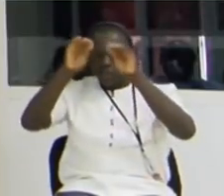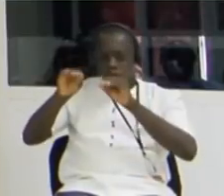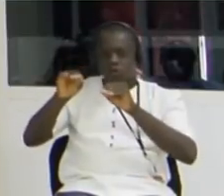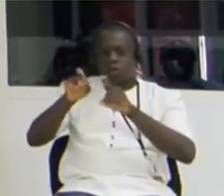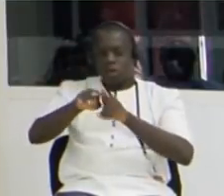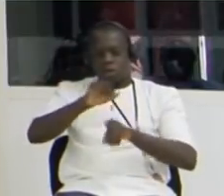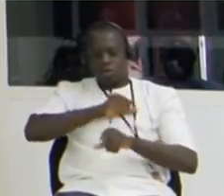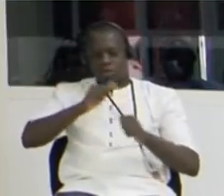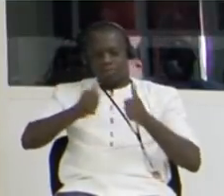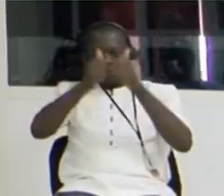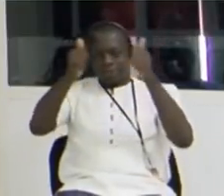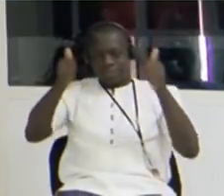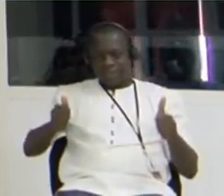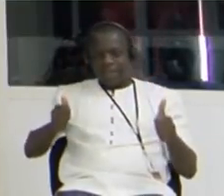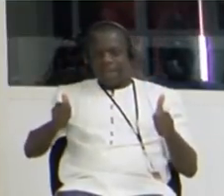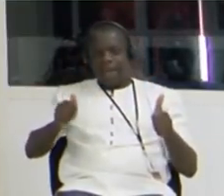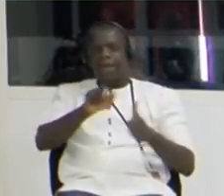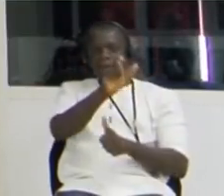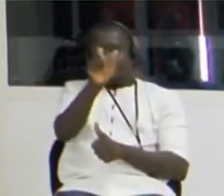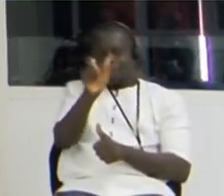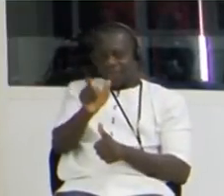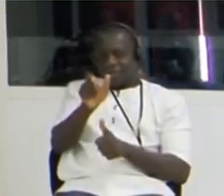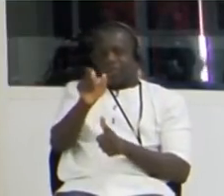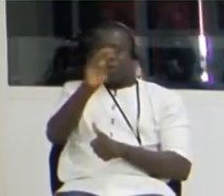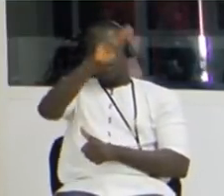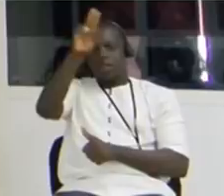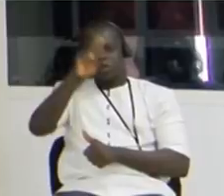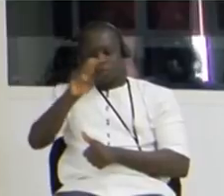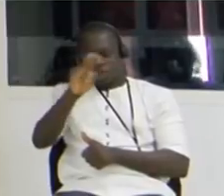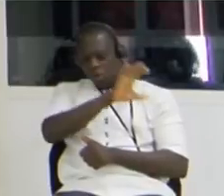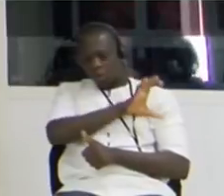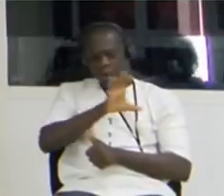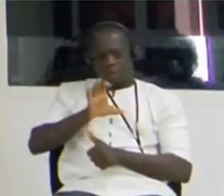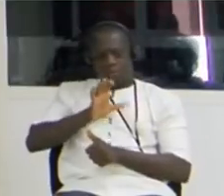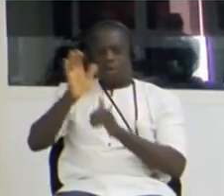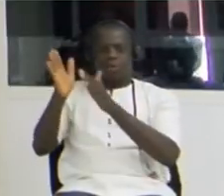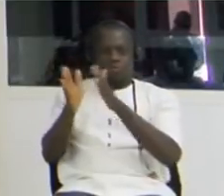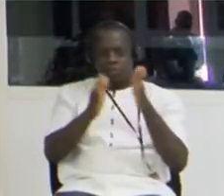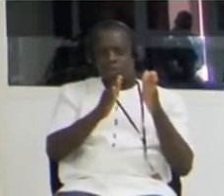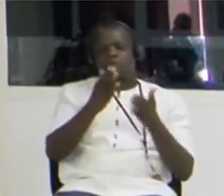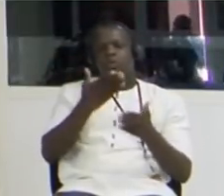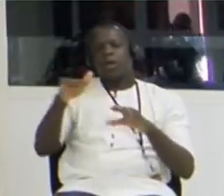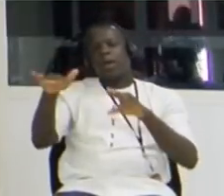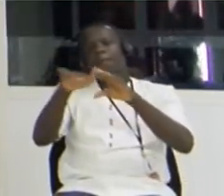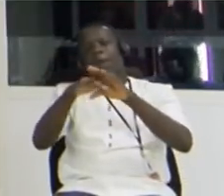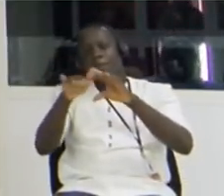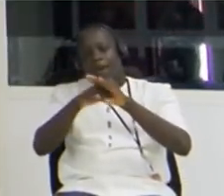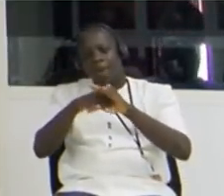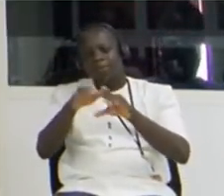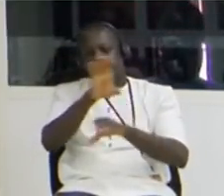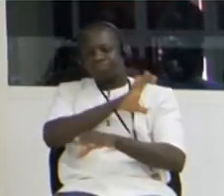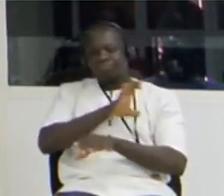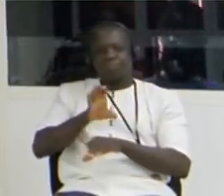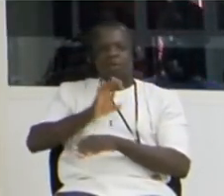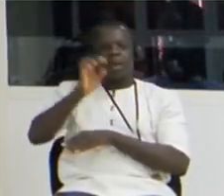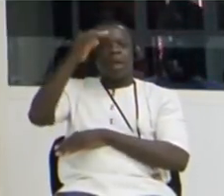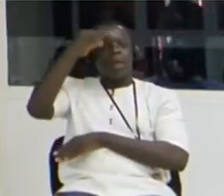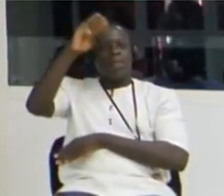chaired the National Organizing Committee. But notwithstanding, we have members of the committee, the Minister for